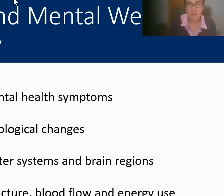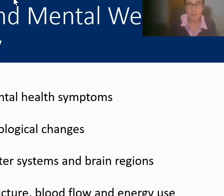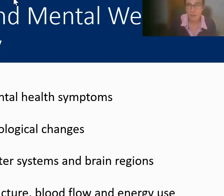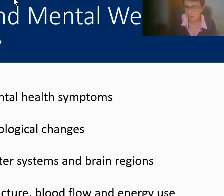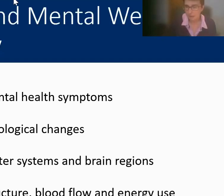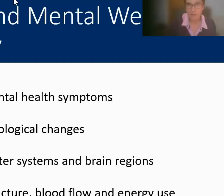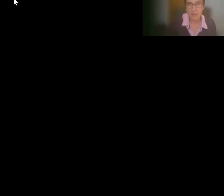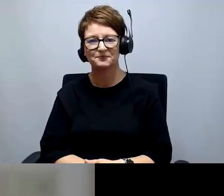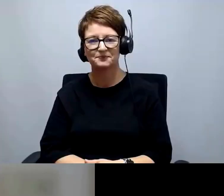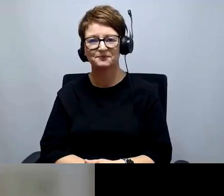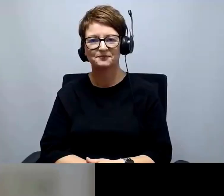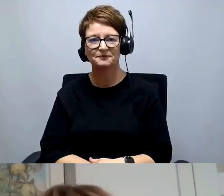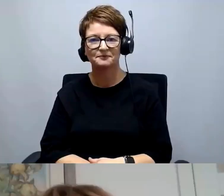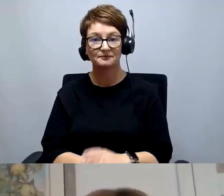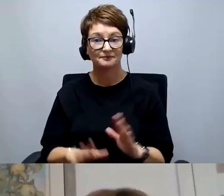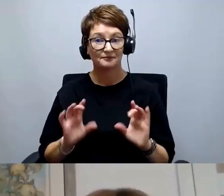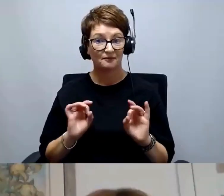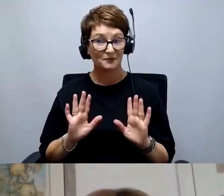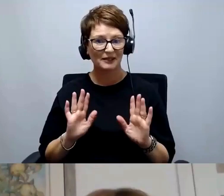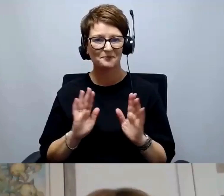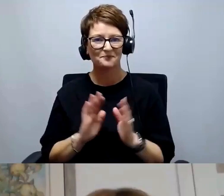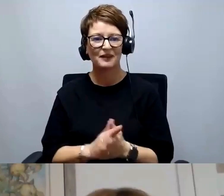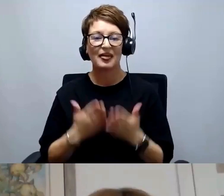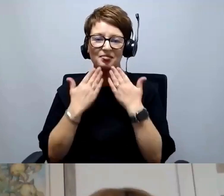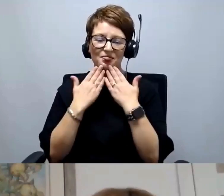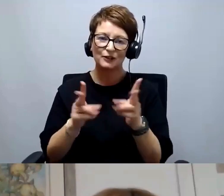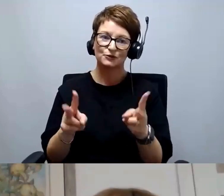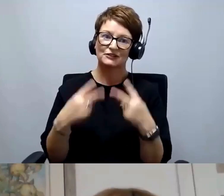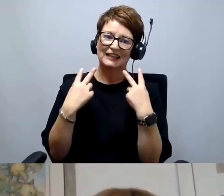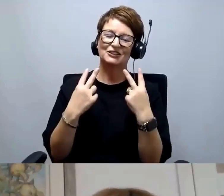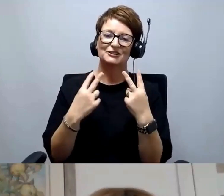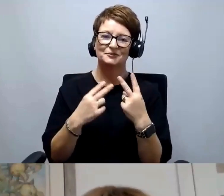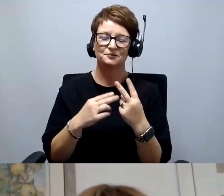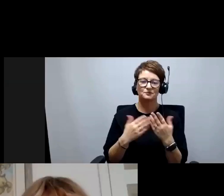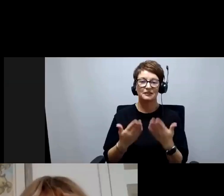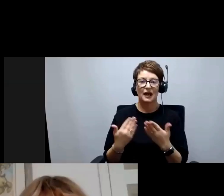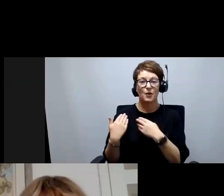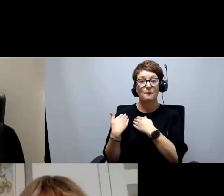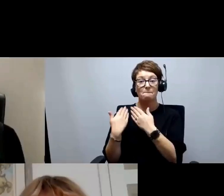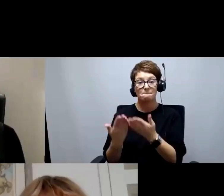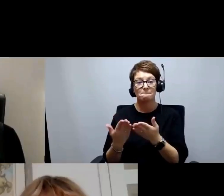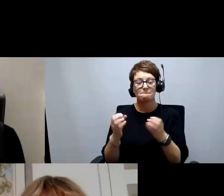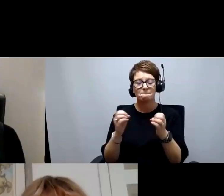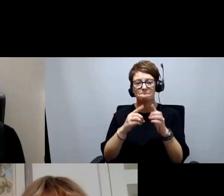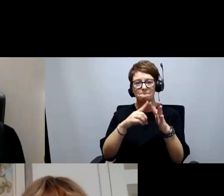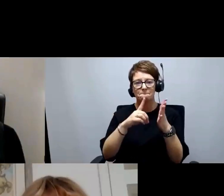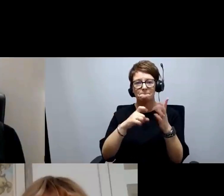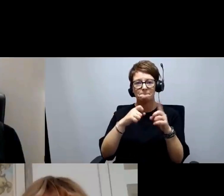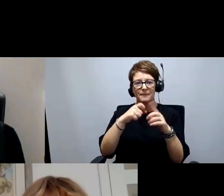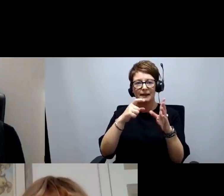Okay, I think that was me. Thank you for your attention, and I'll hand over to Becky.